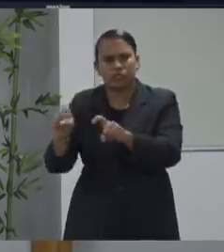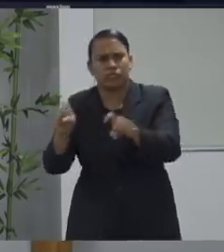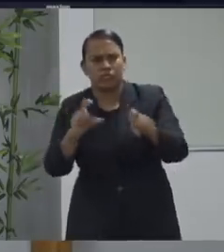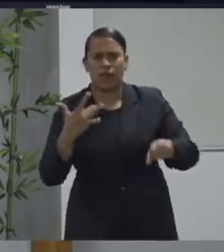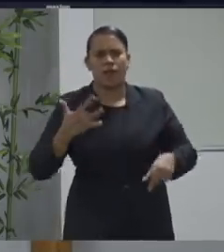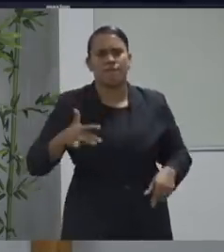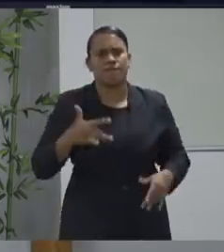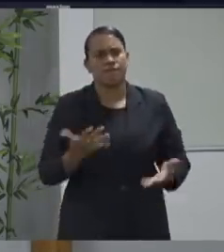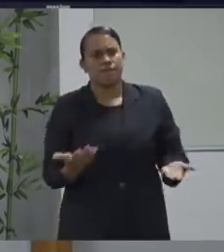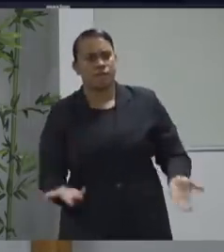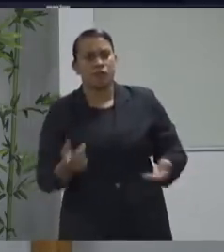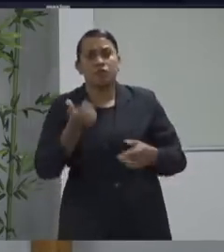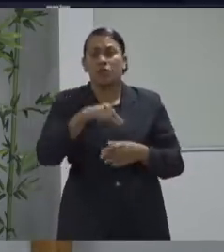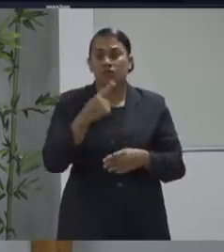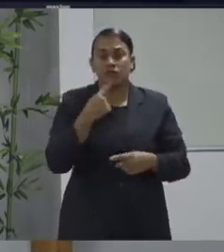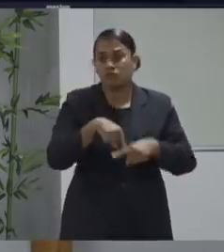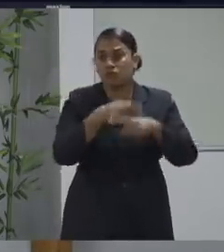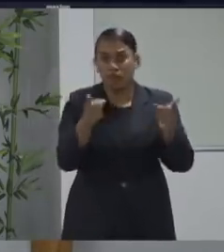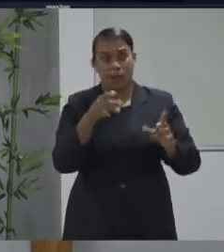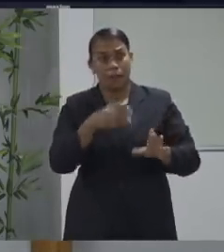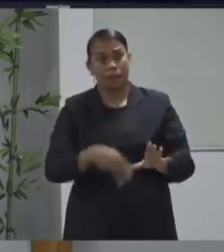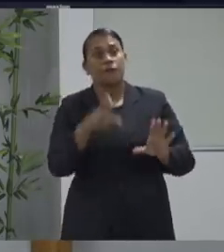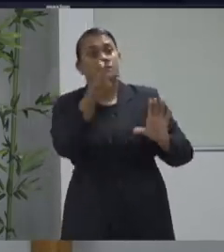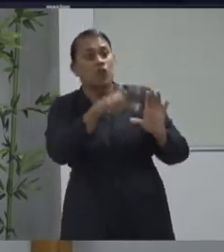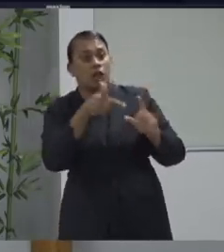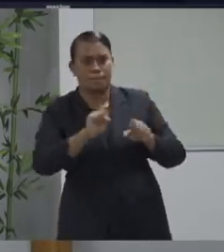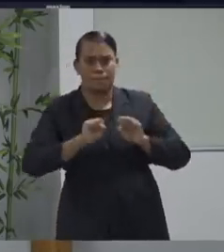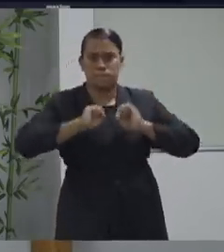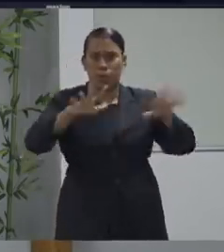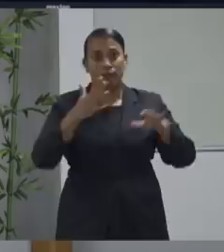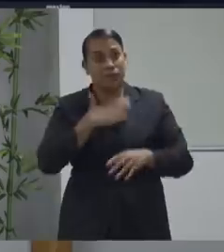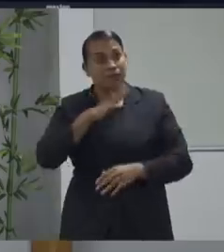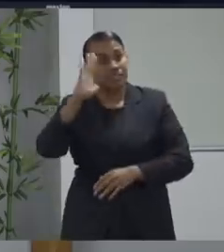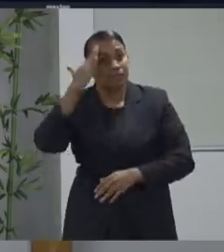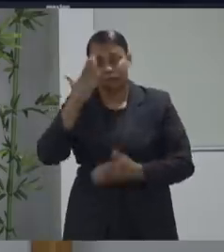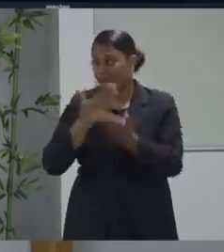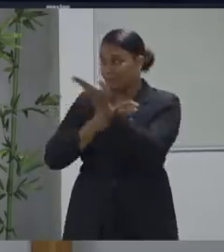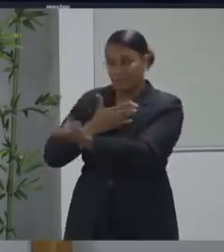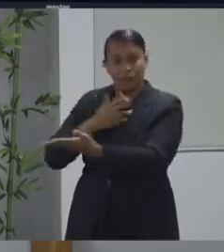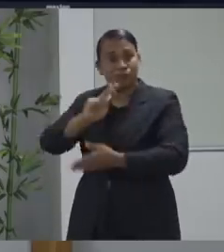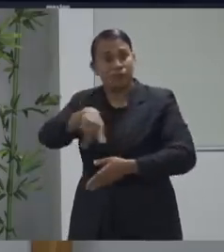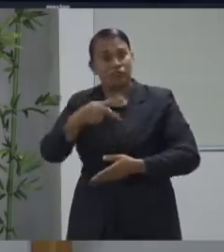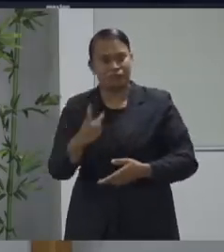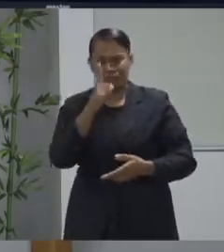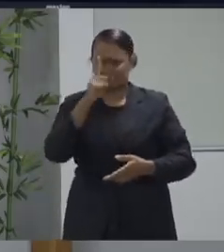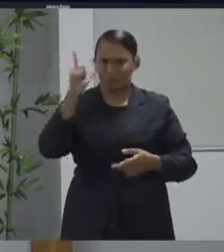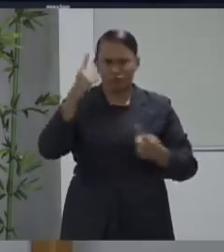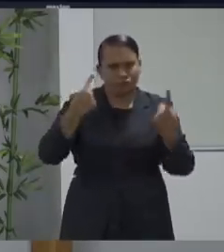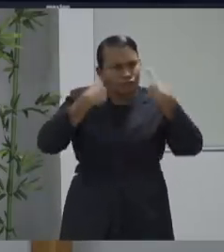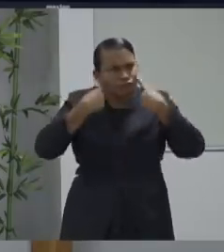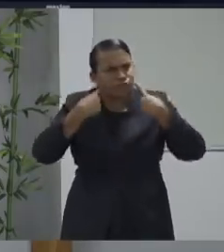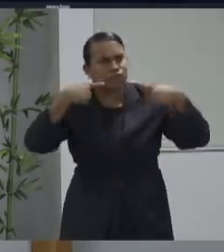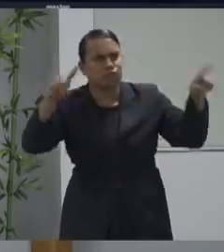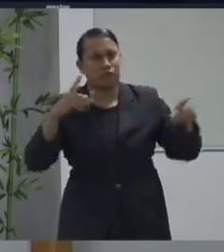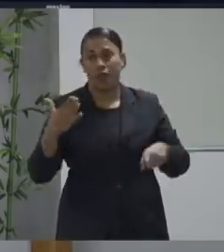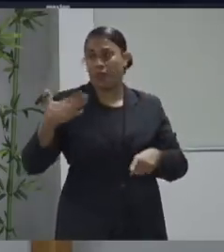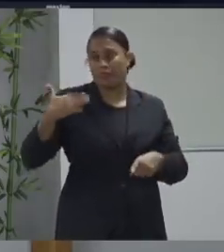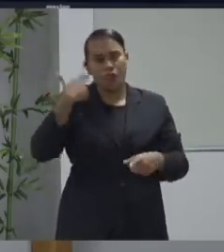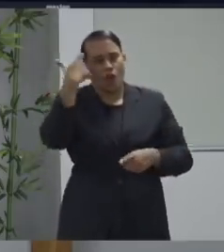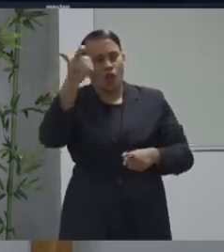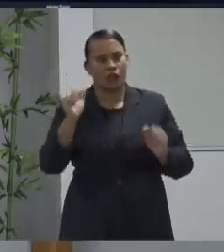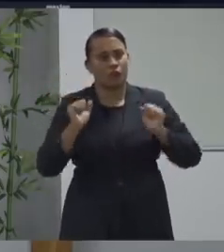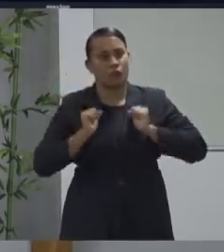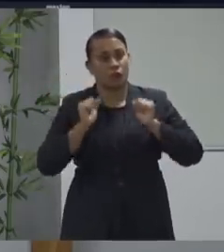I said on a video posted to my Facebook page yesterday, these healthcare heroes are embodying